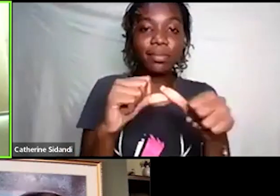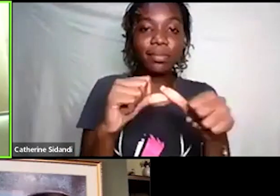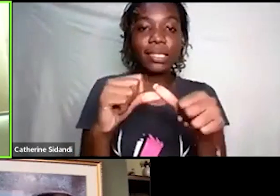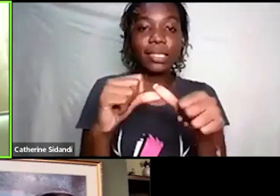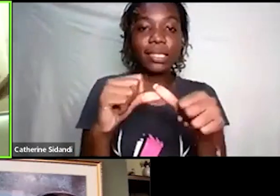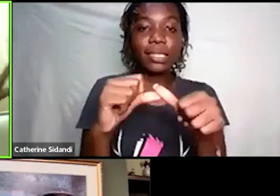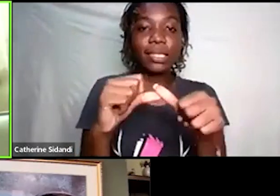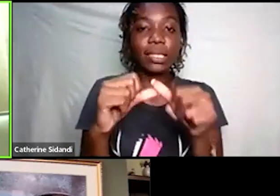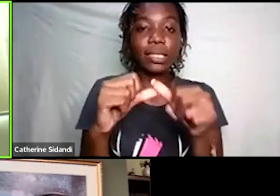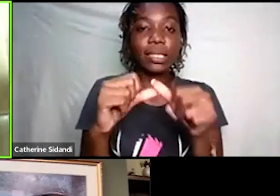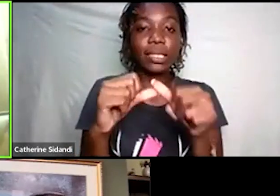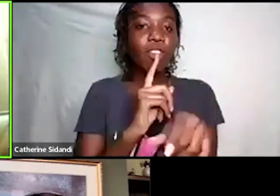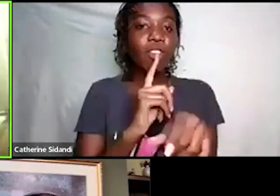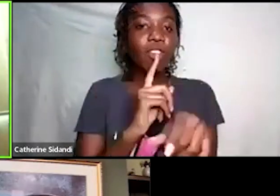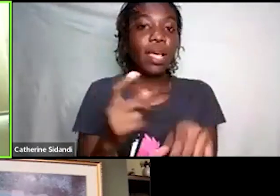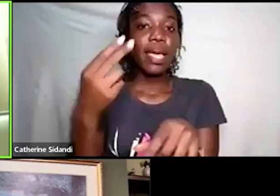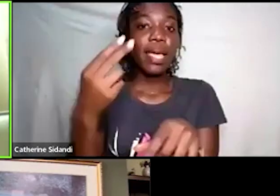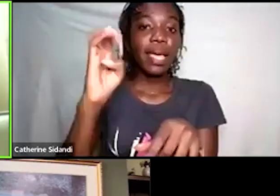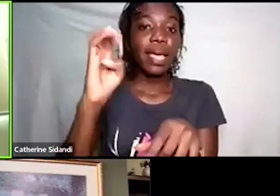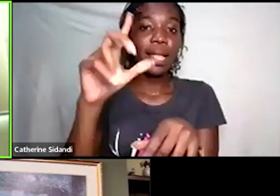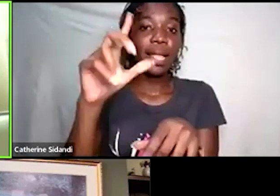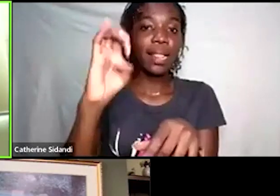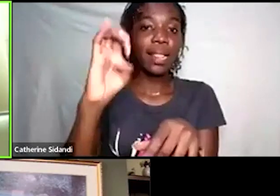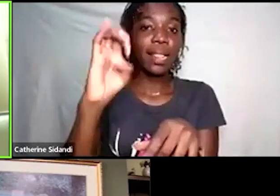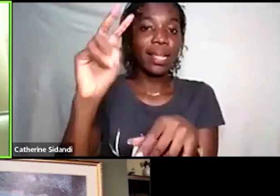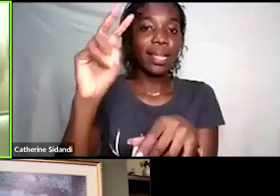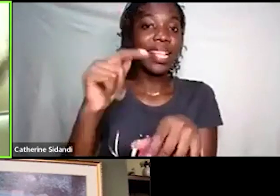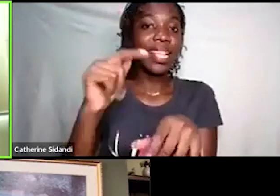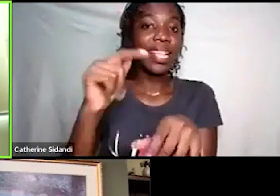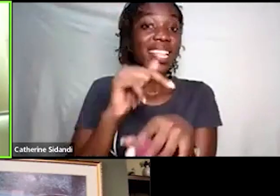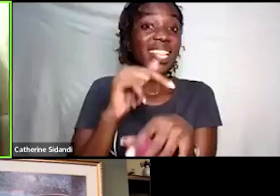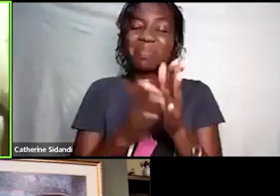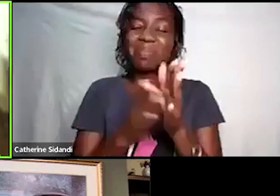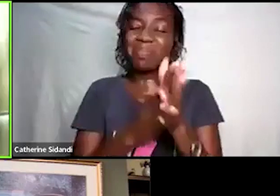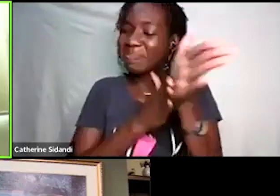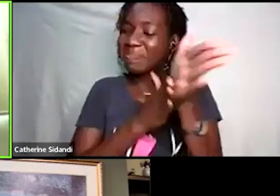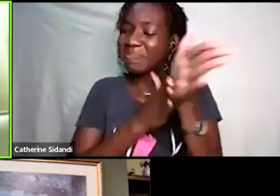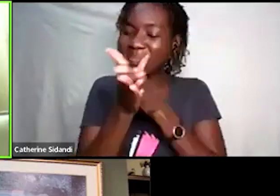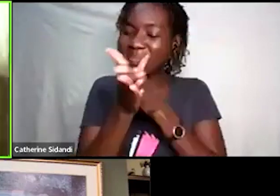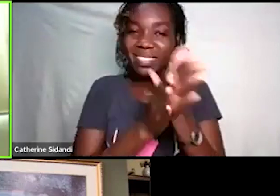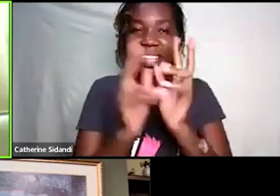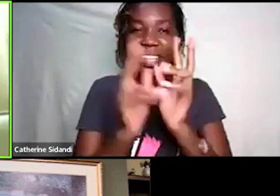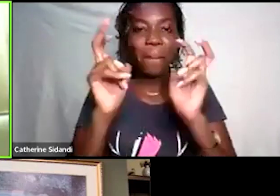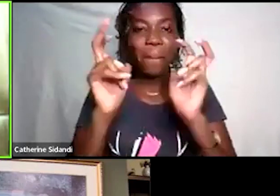has been a very interesting topic. First of all, I just loved the title.